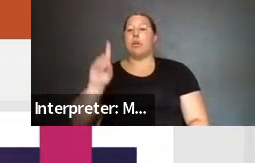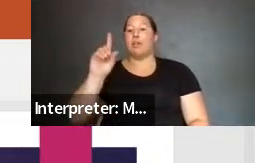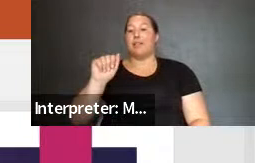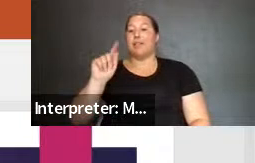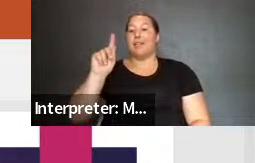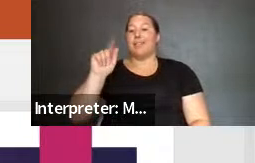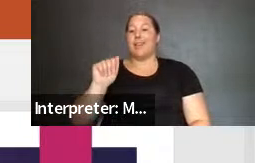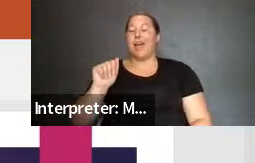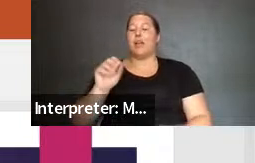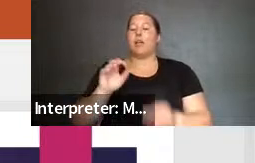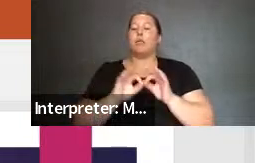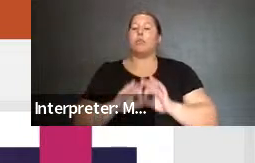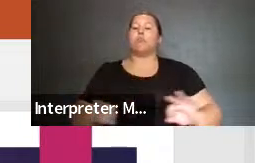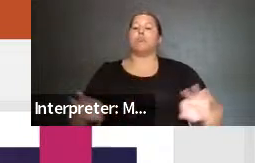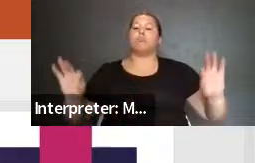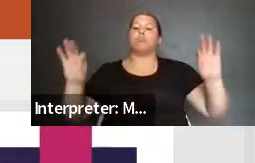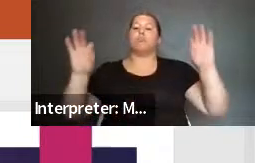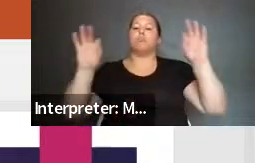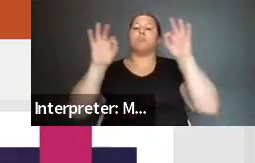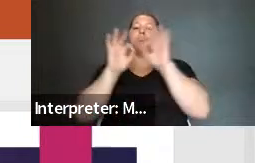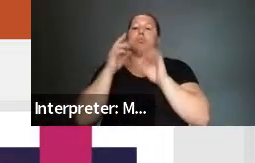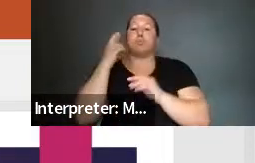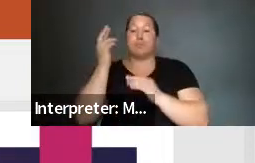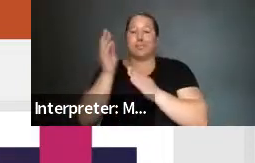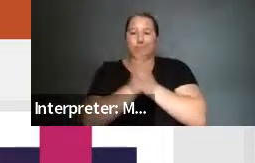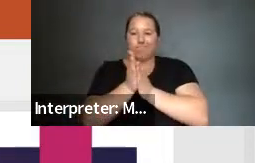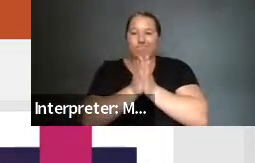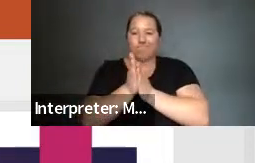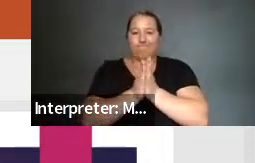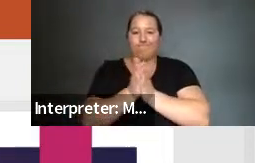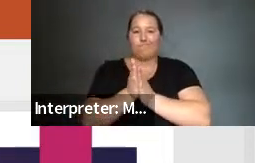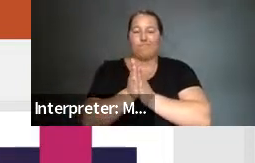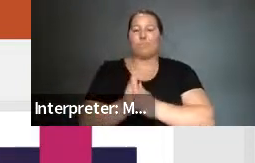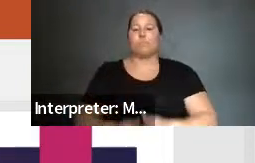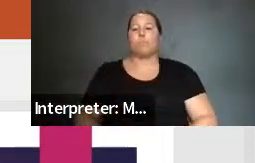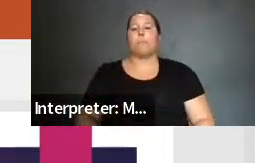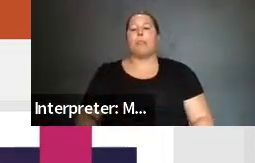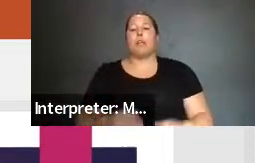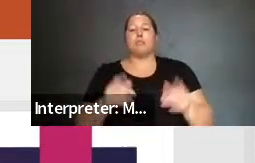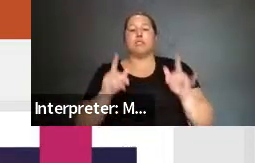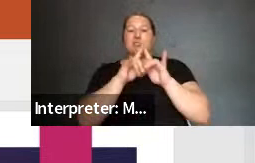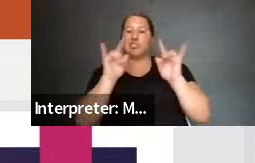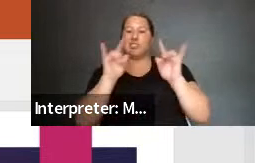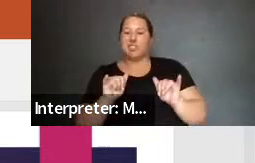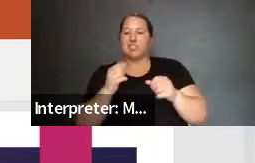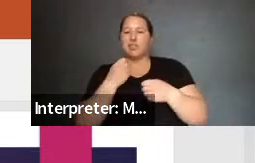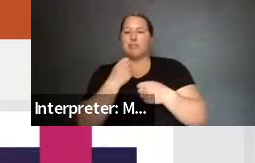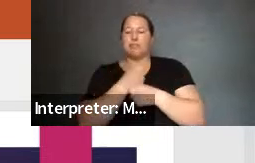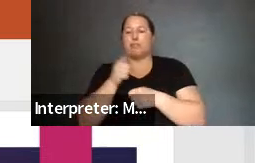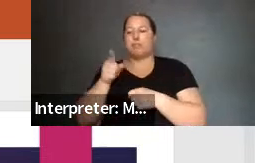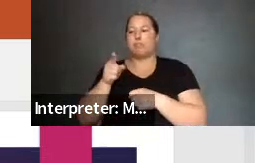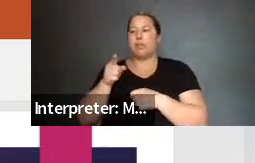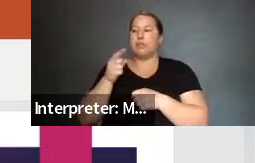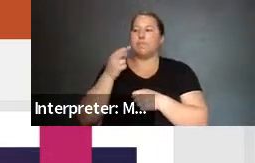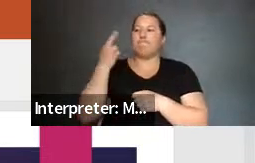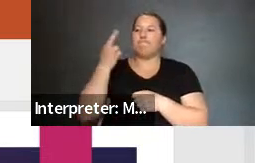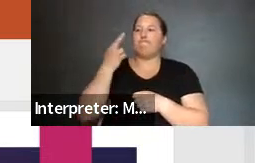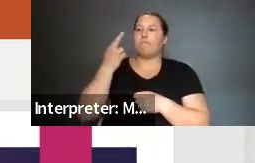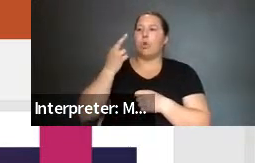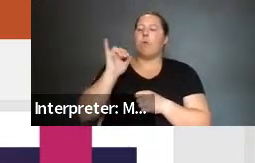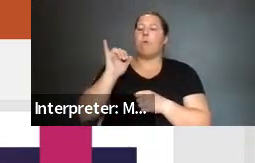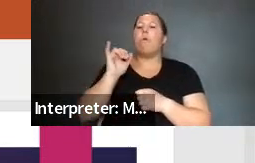it drives decision-making and it tells the story. And so what we have, we went